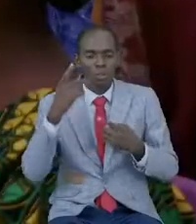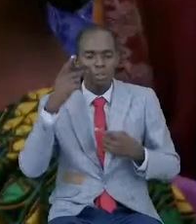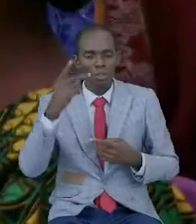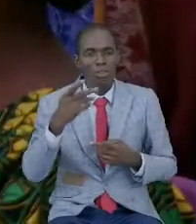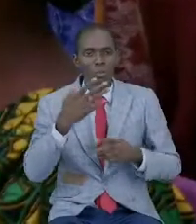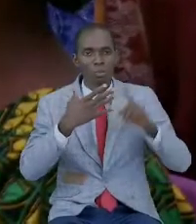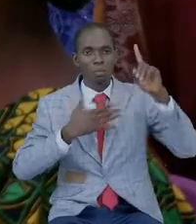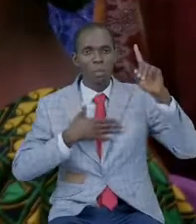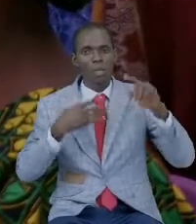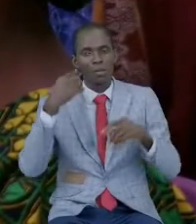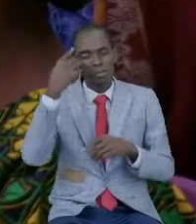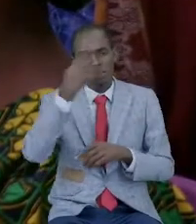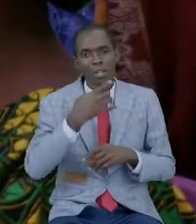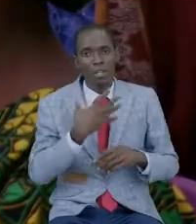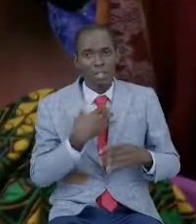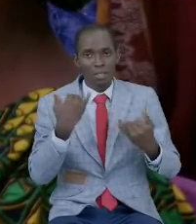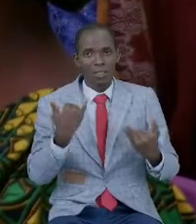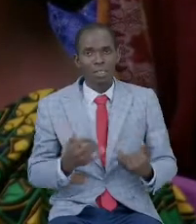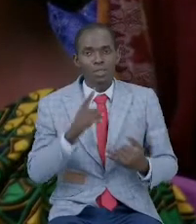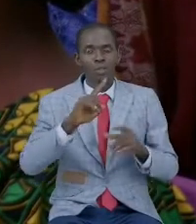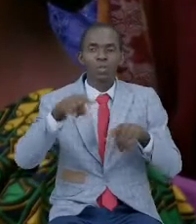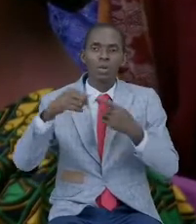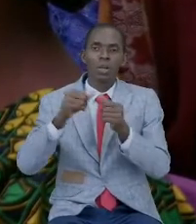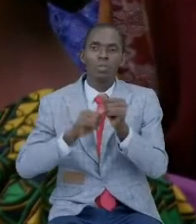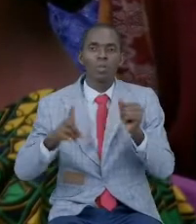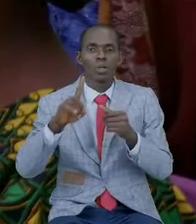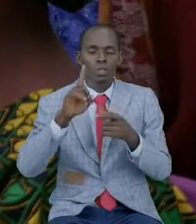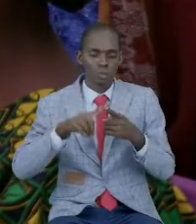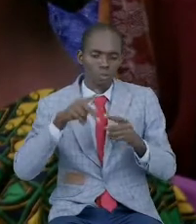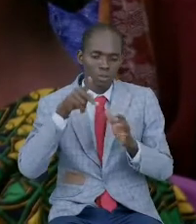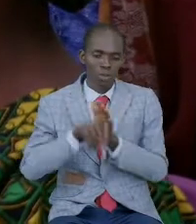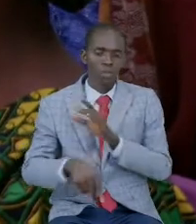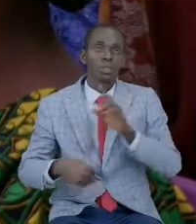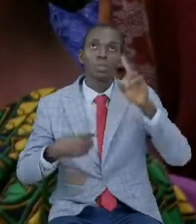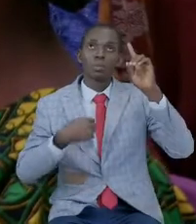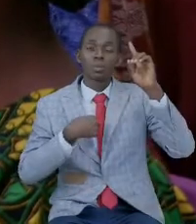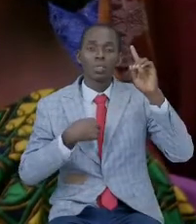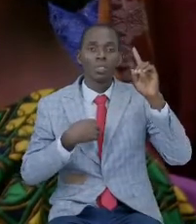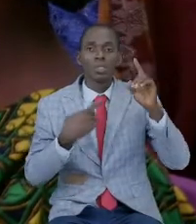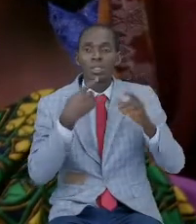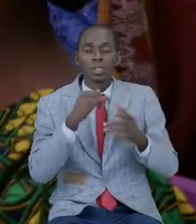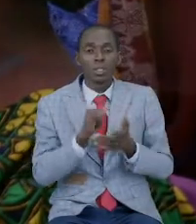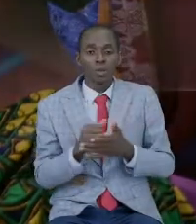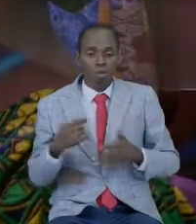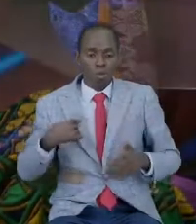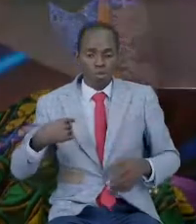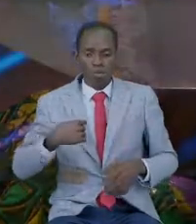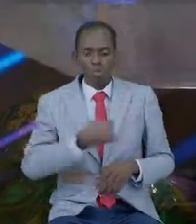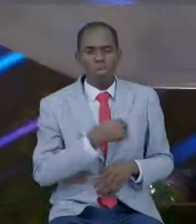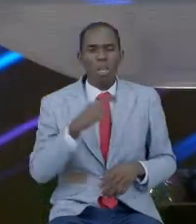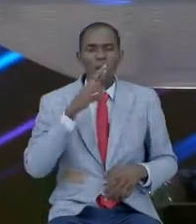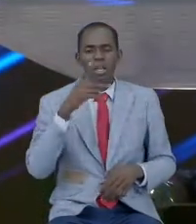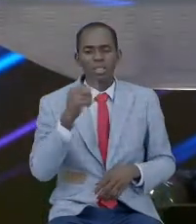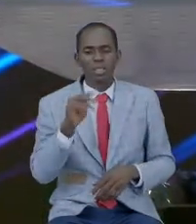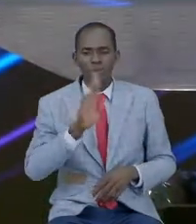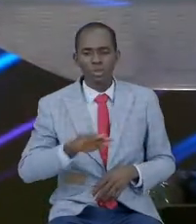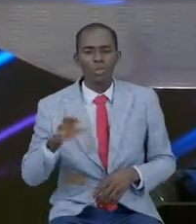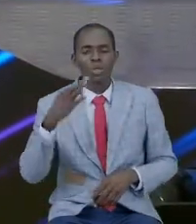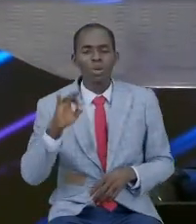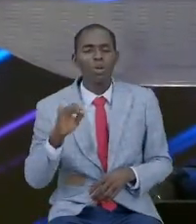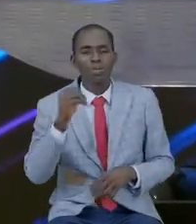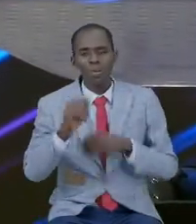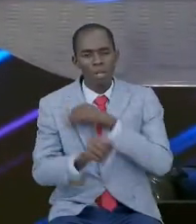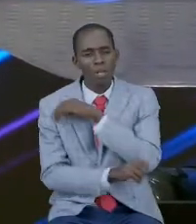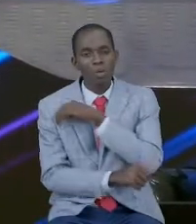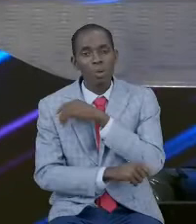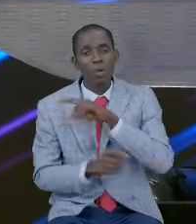kill me. And they said, who goes about to kill you? We are the children of Abraham. Said, no. They said,